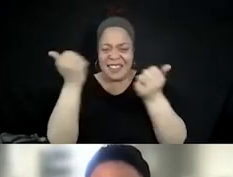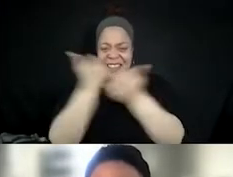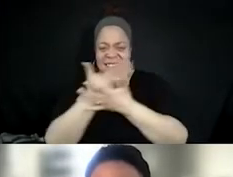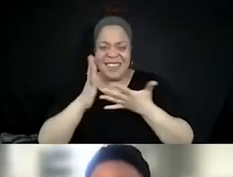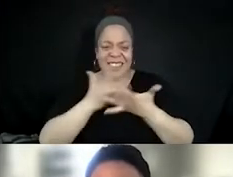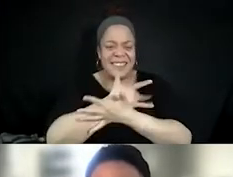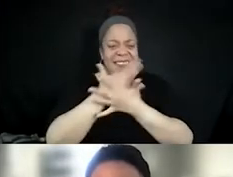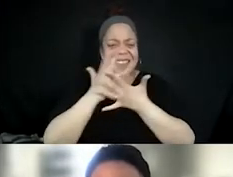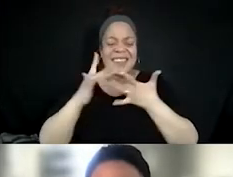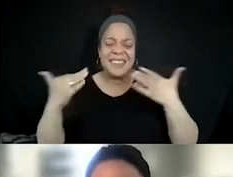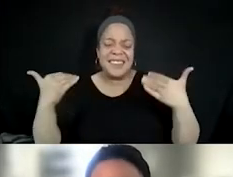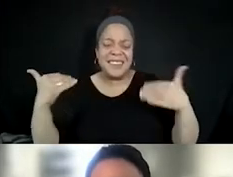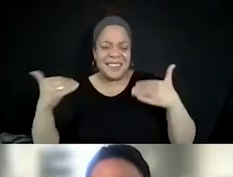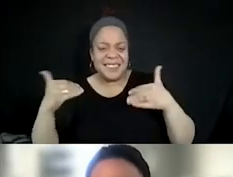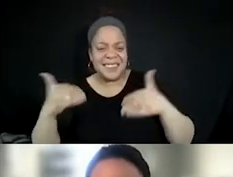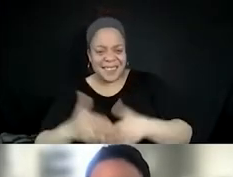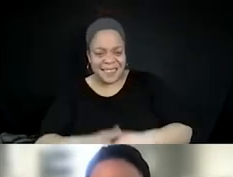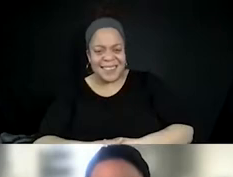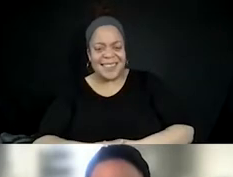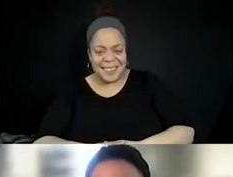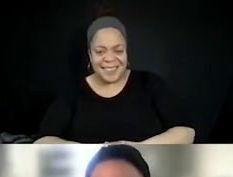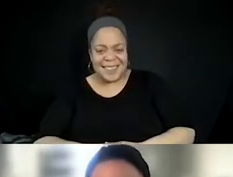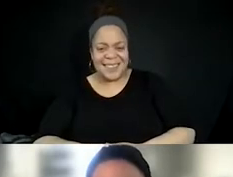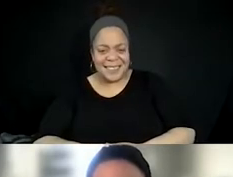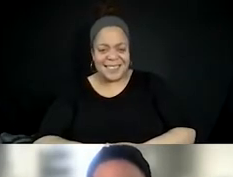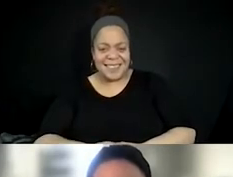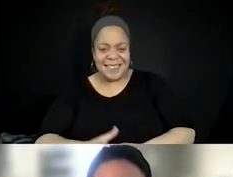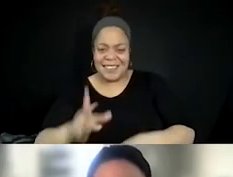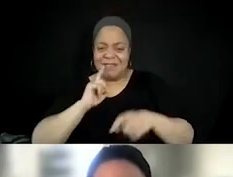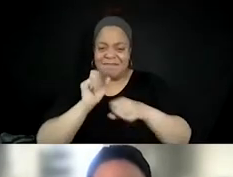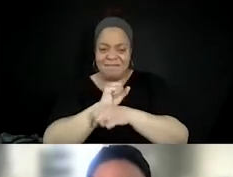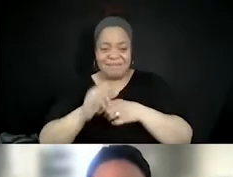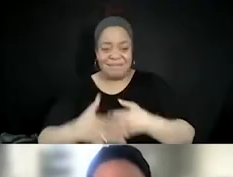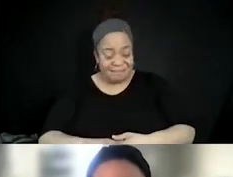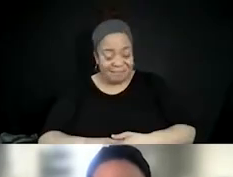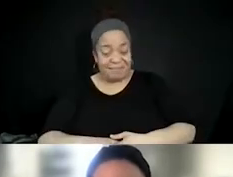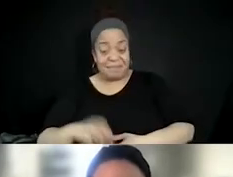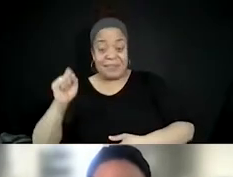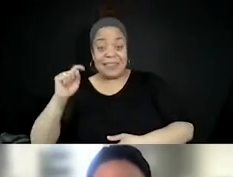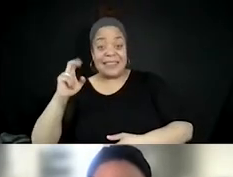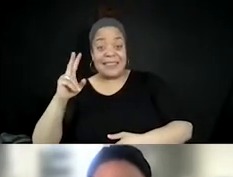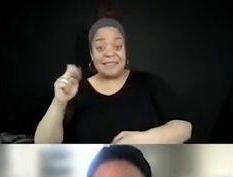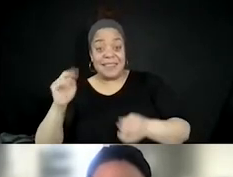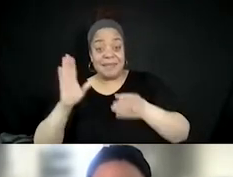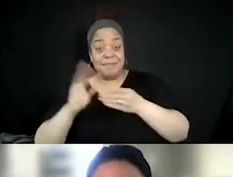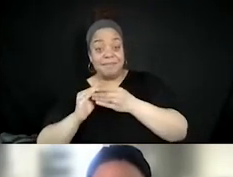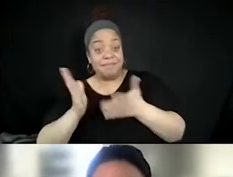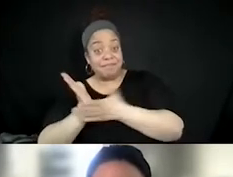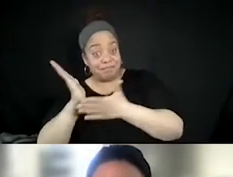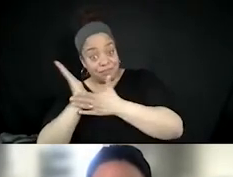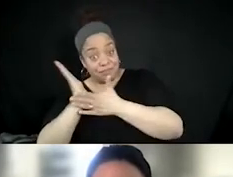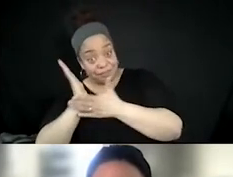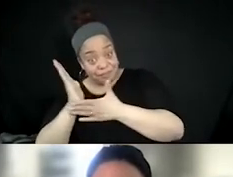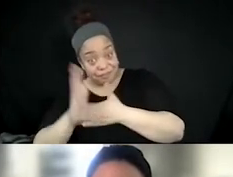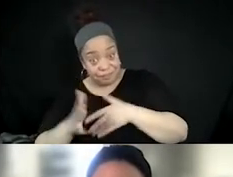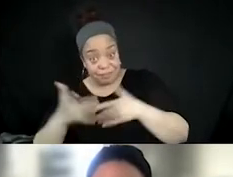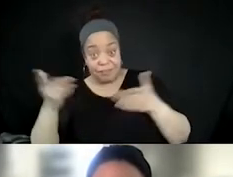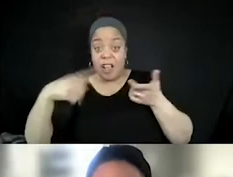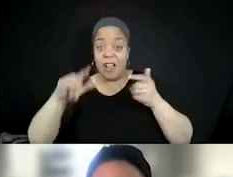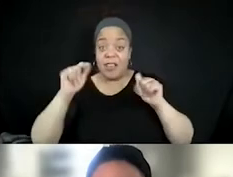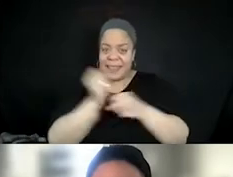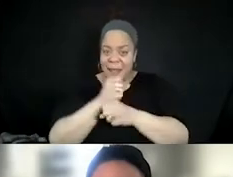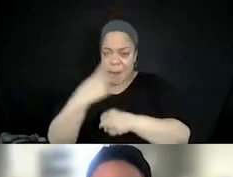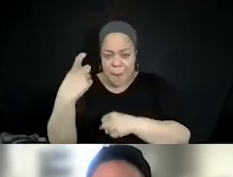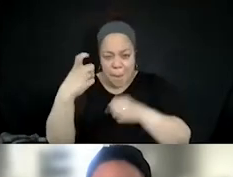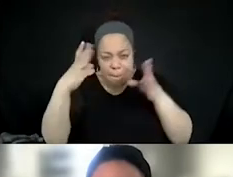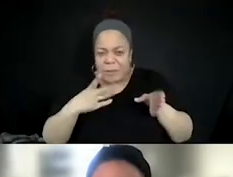All right, y'all. Can I get one more person to kind of come off mute, share a little bit, so maybe something that stood out for you from part one? I'd like to